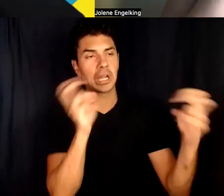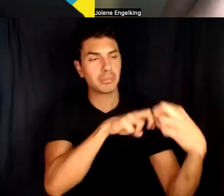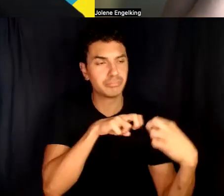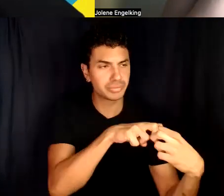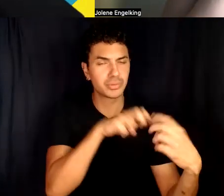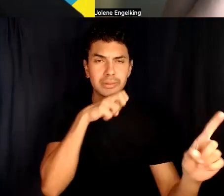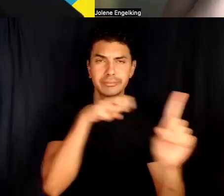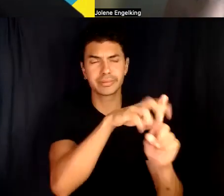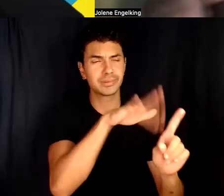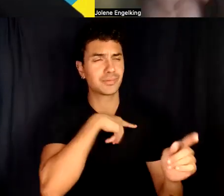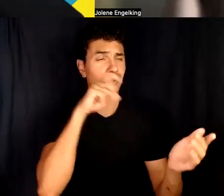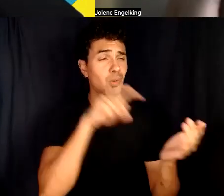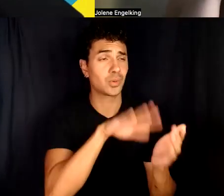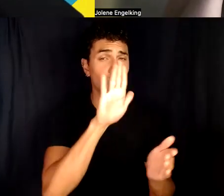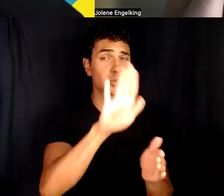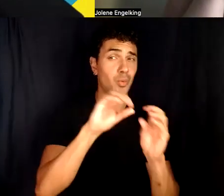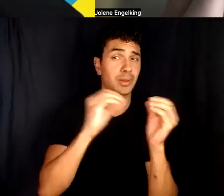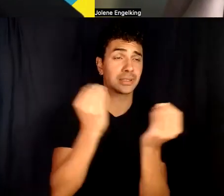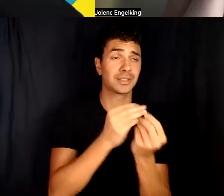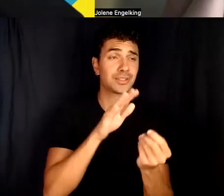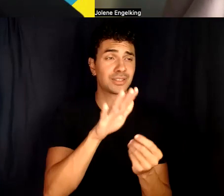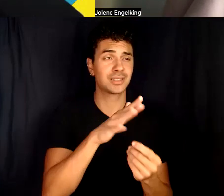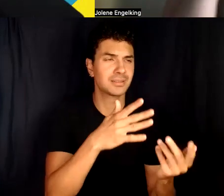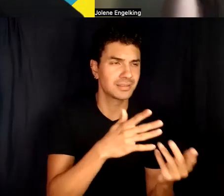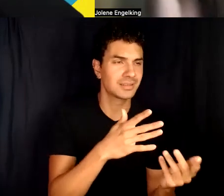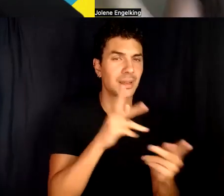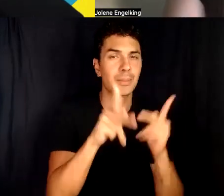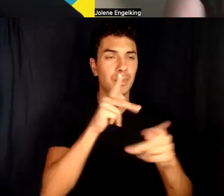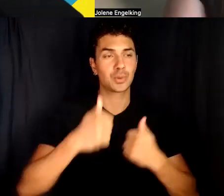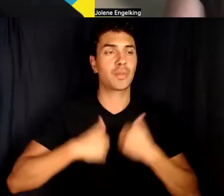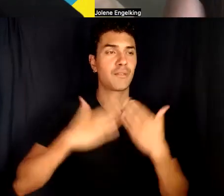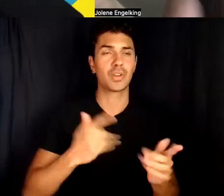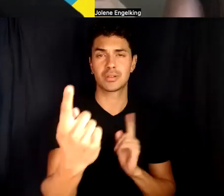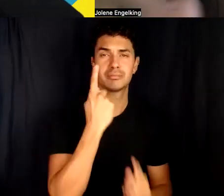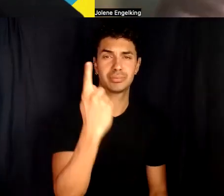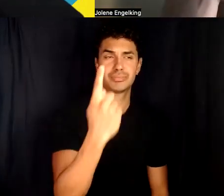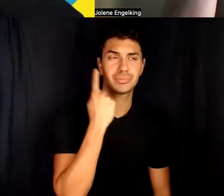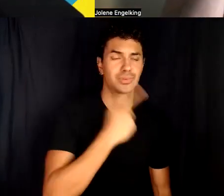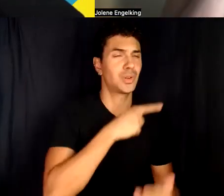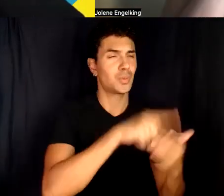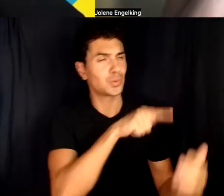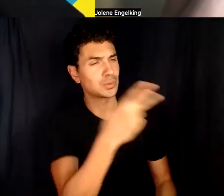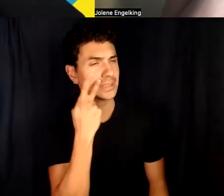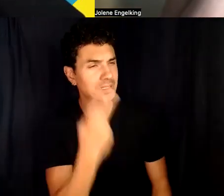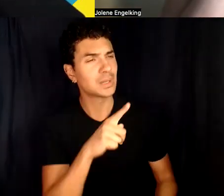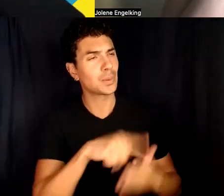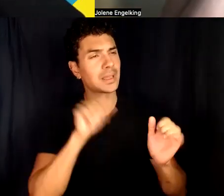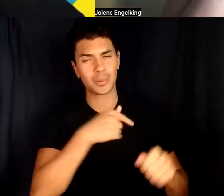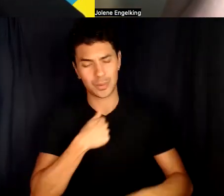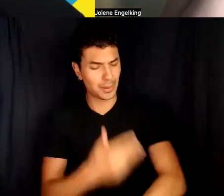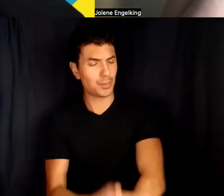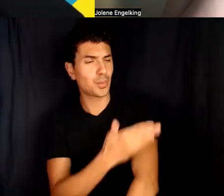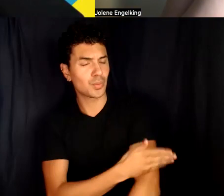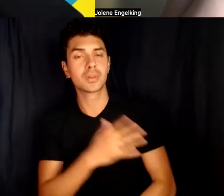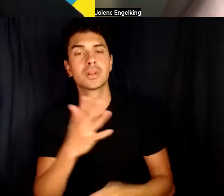we've been noticing this a lot with the survivors that are coming through our door. What do you see? And what do you think we could be doing better? Right. And so coming